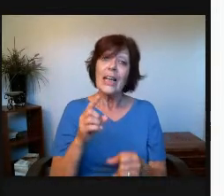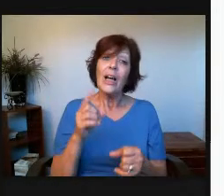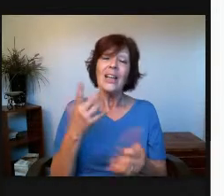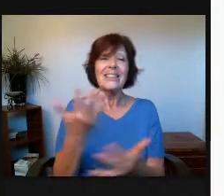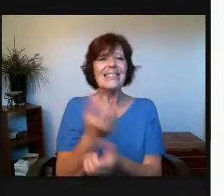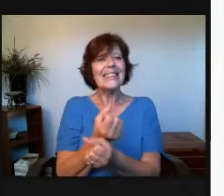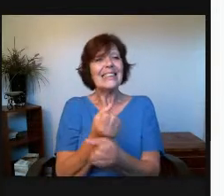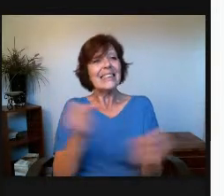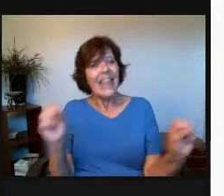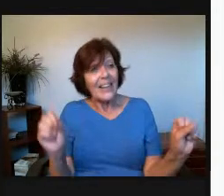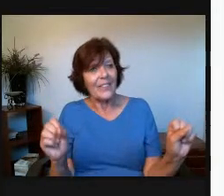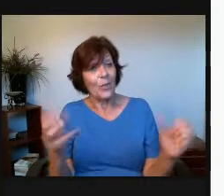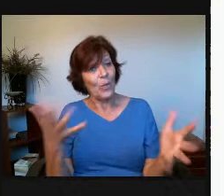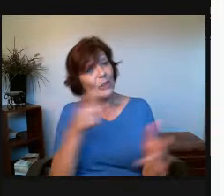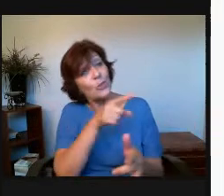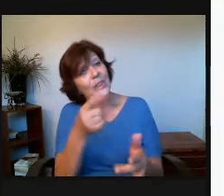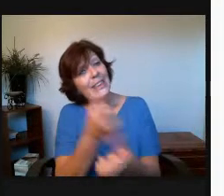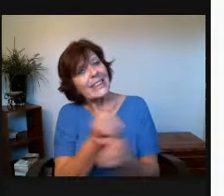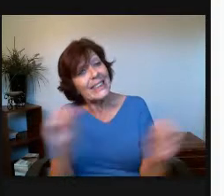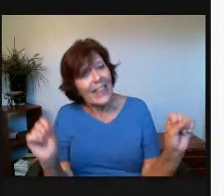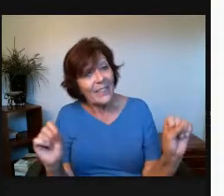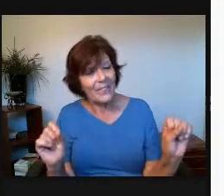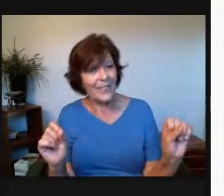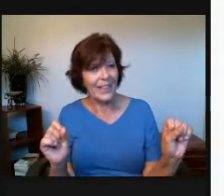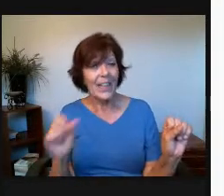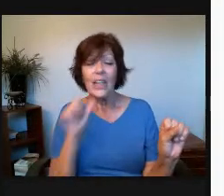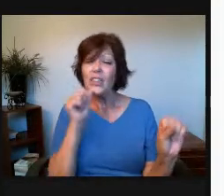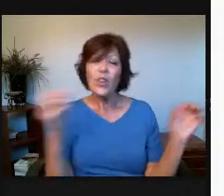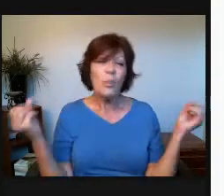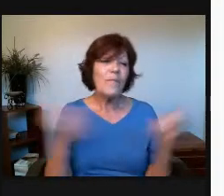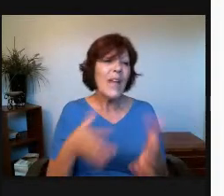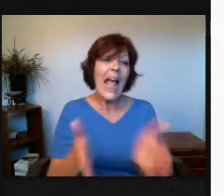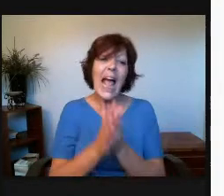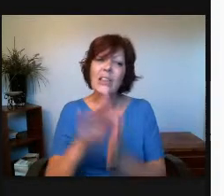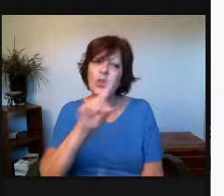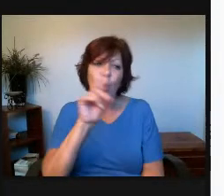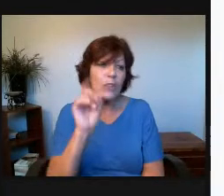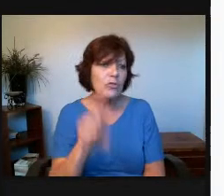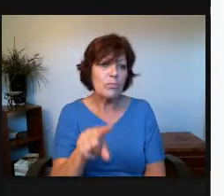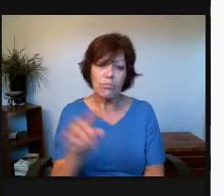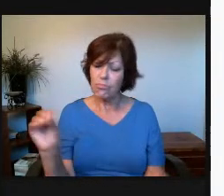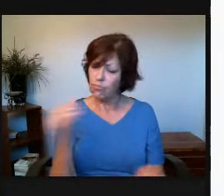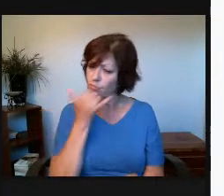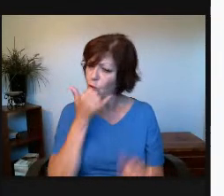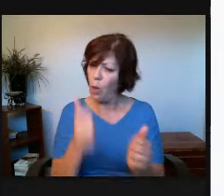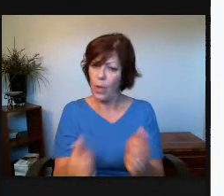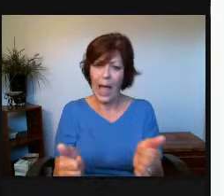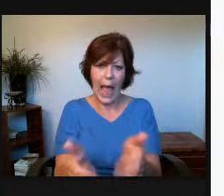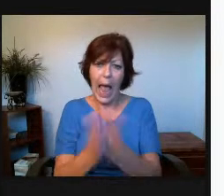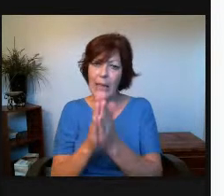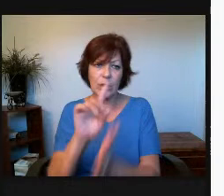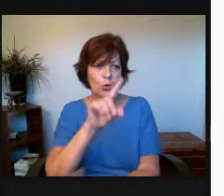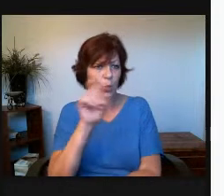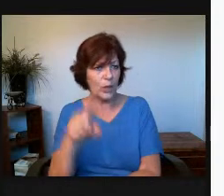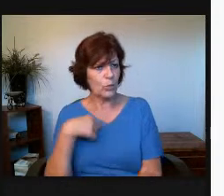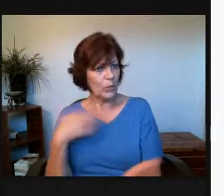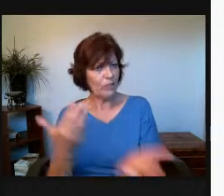safely. And you know what? Don't be afraid to ask questions. There's nothing wrong with it. We're here to help you